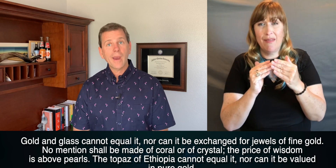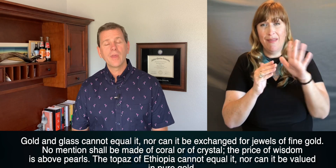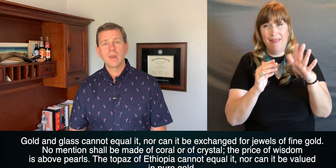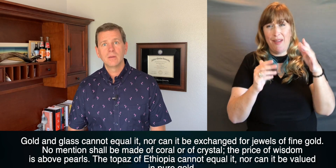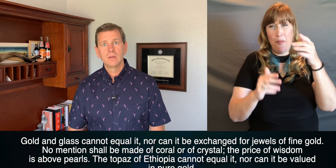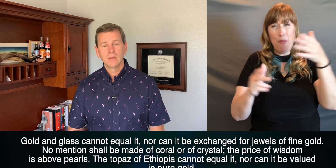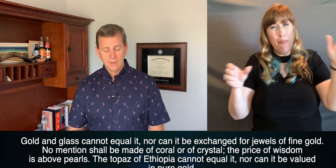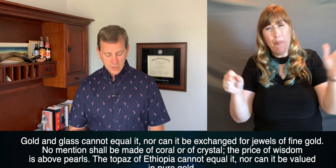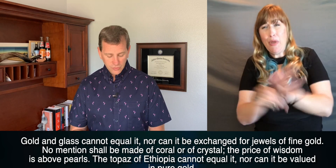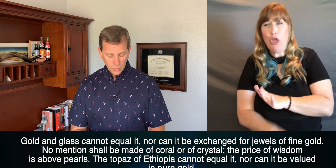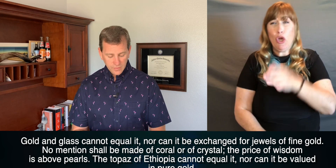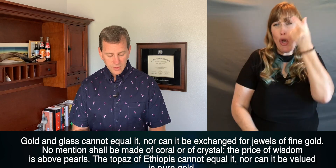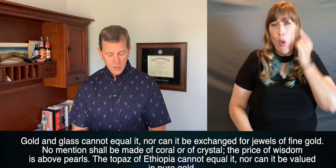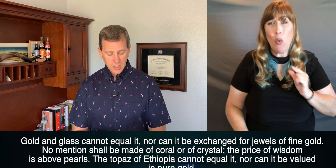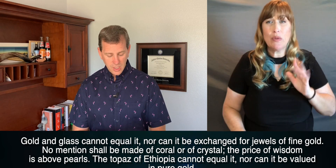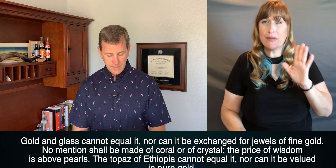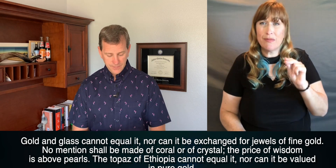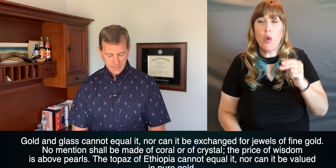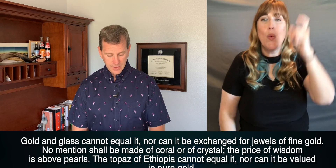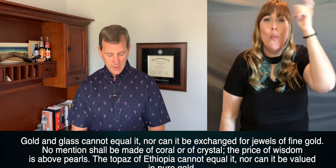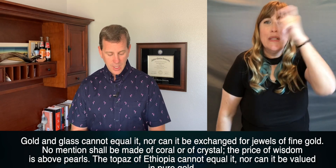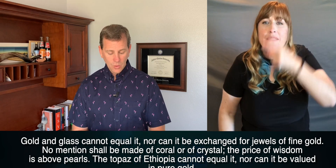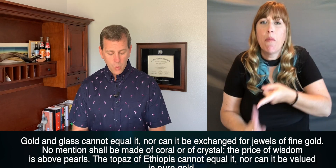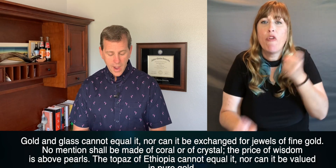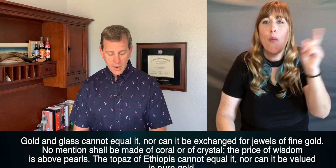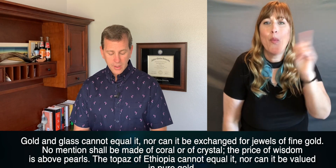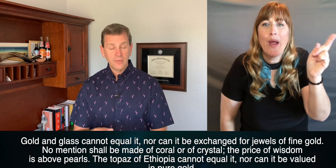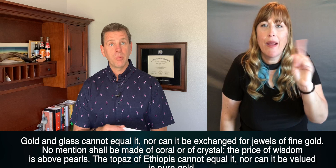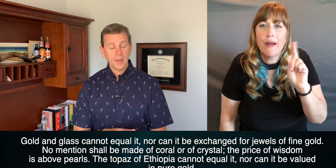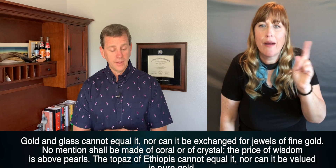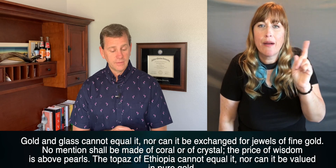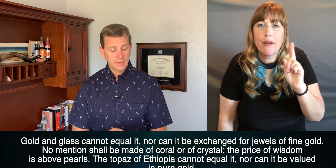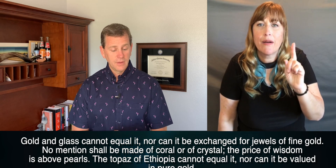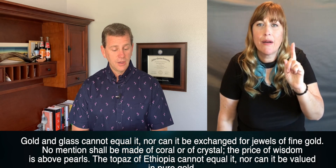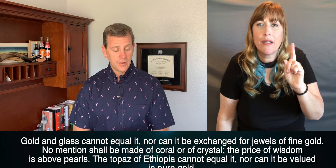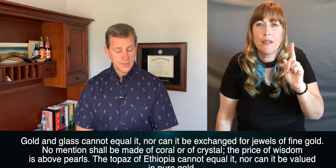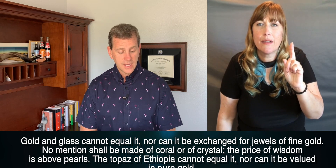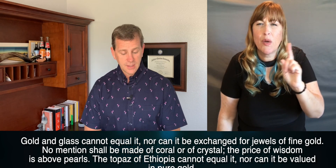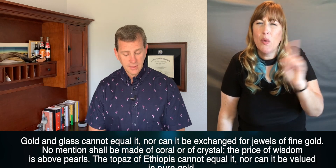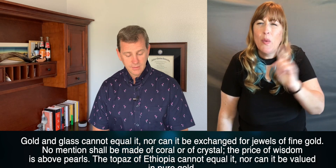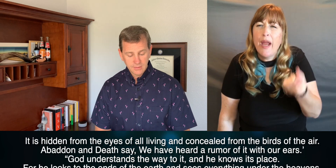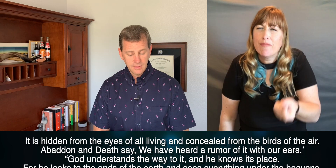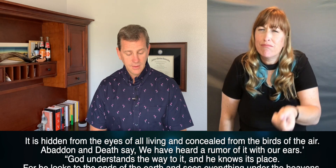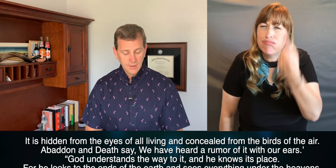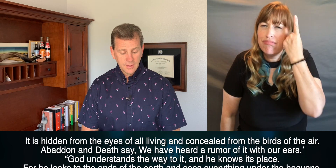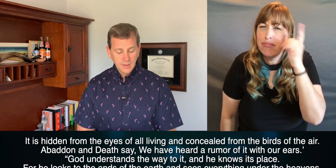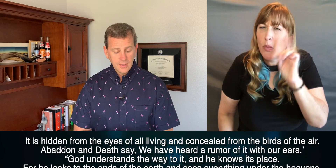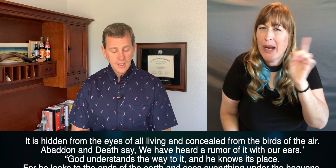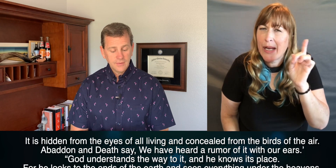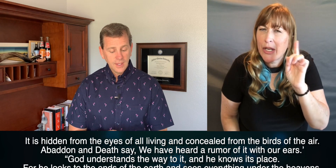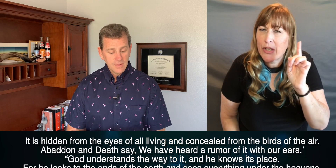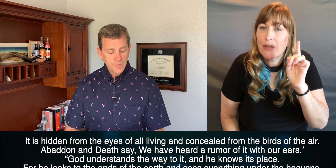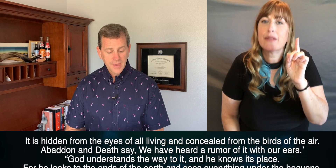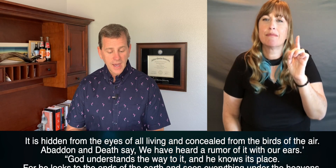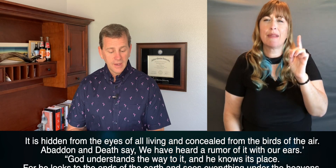From where then does wisdom come? And where is the place of understanding?